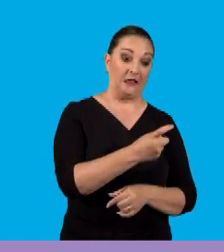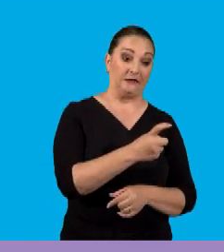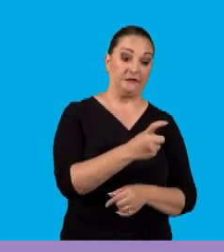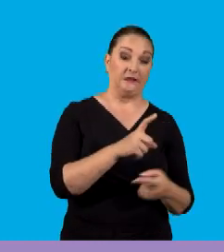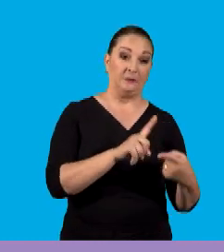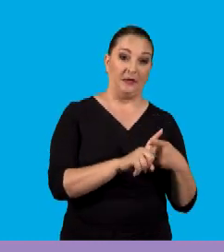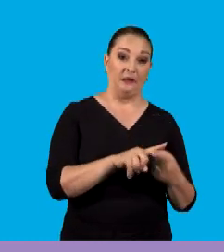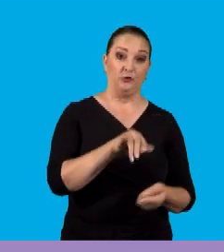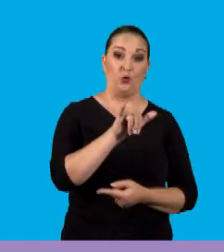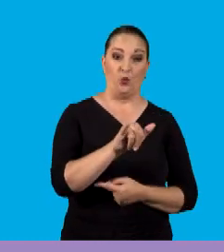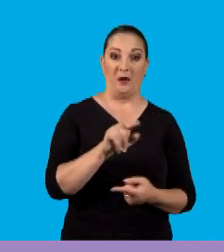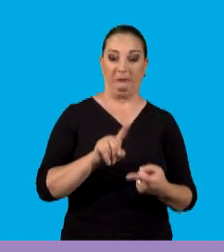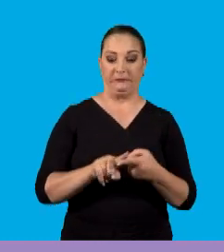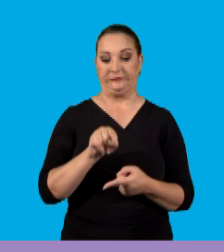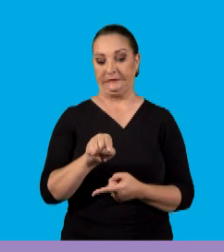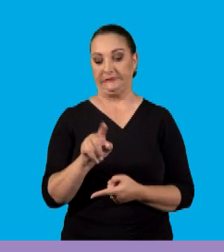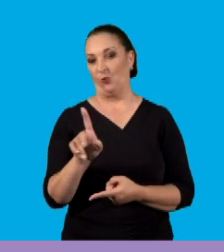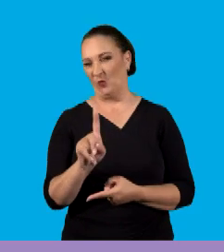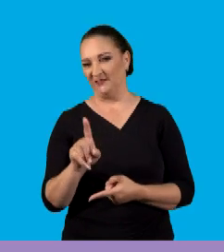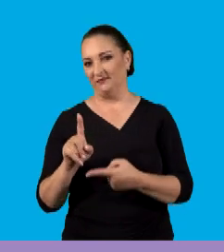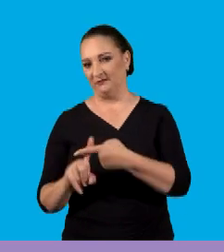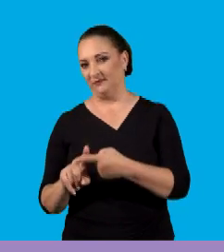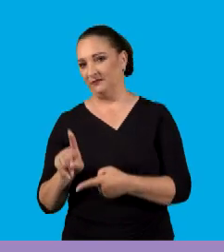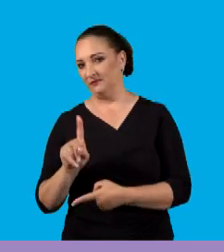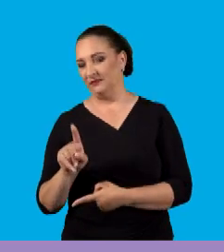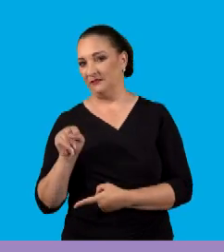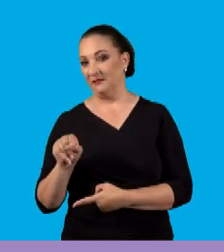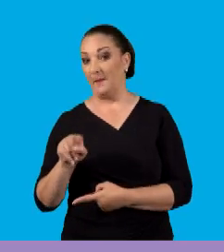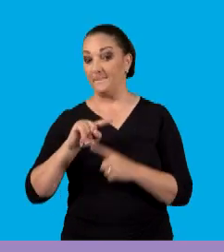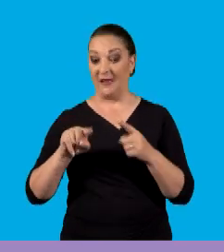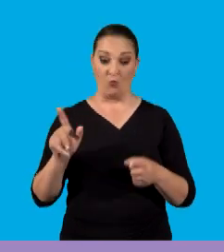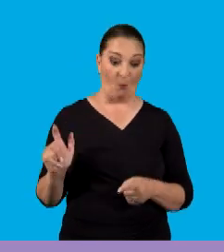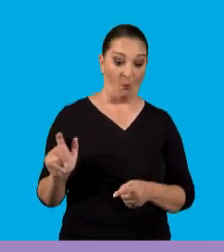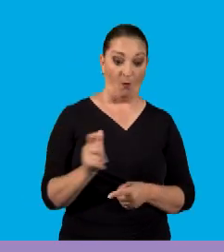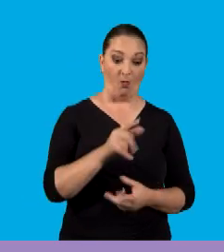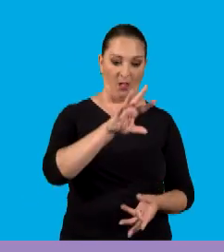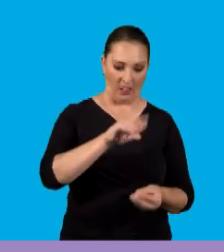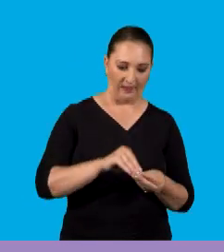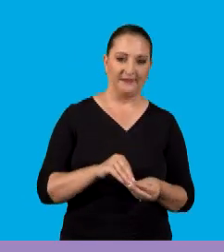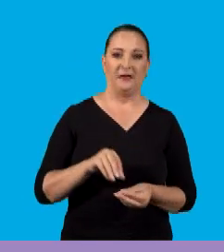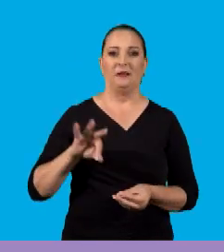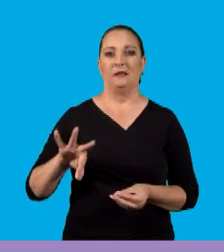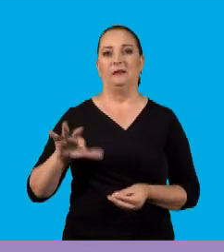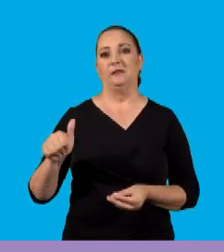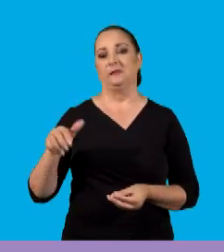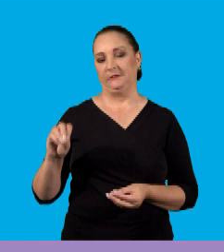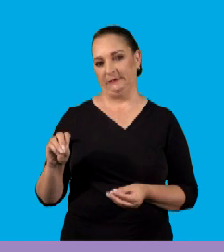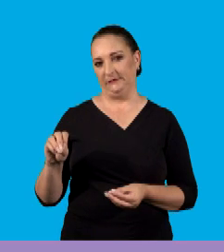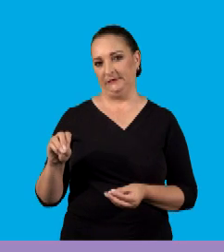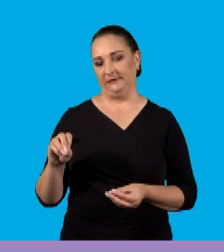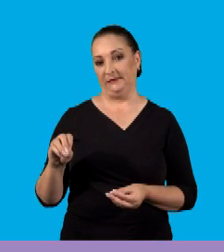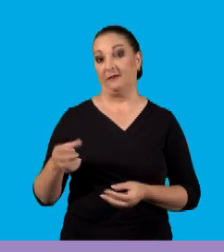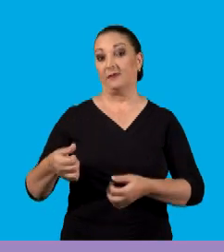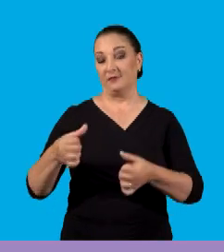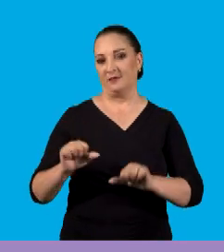plus whatever you find, then when you add them, then they give you 360 degrees. That would be a